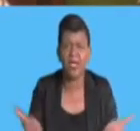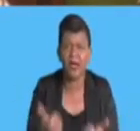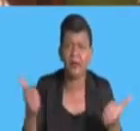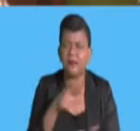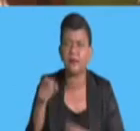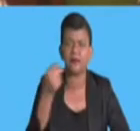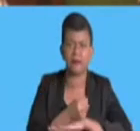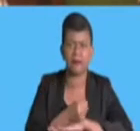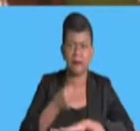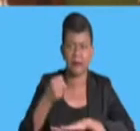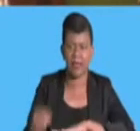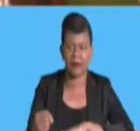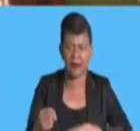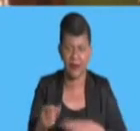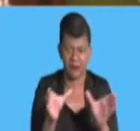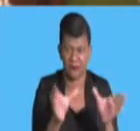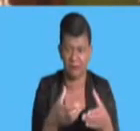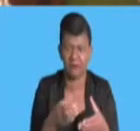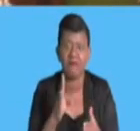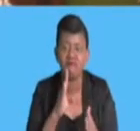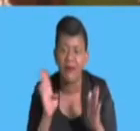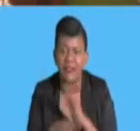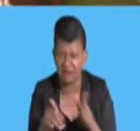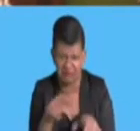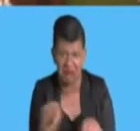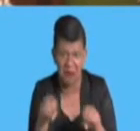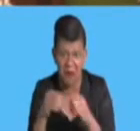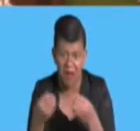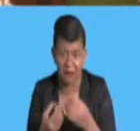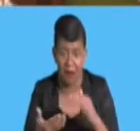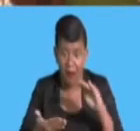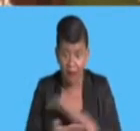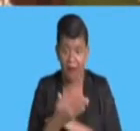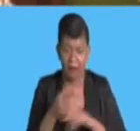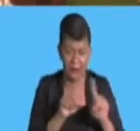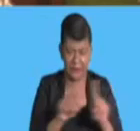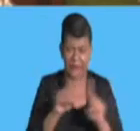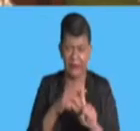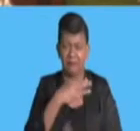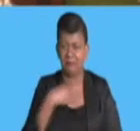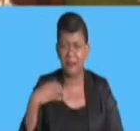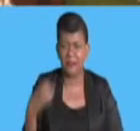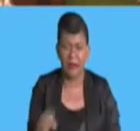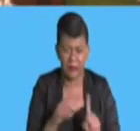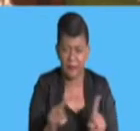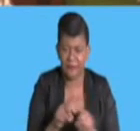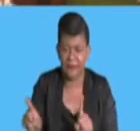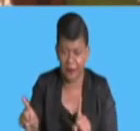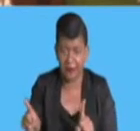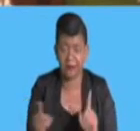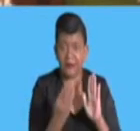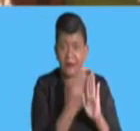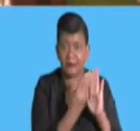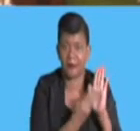statutory entities and private organizations that fall under the various ministries are so quick to put in their budget submissions and talk or